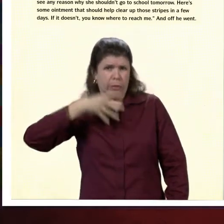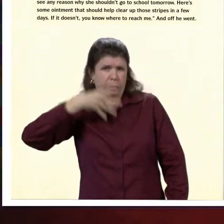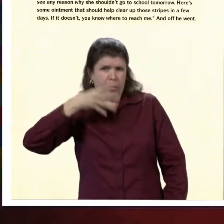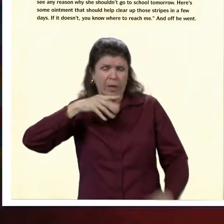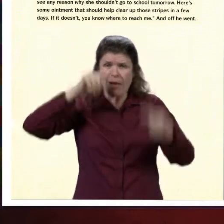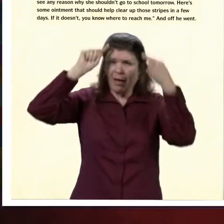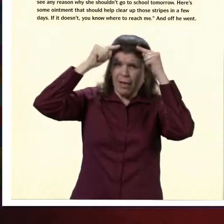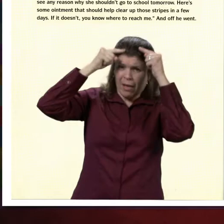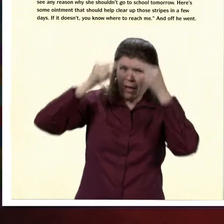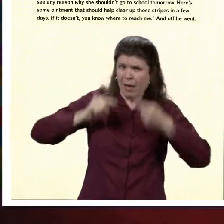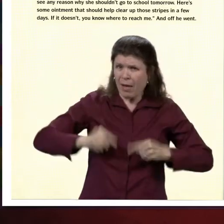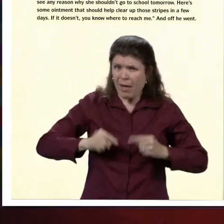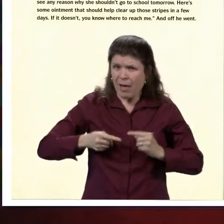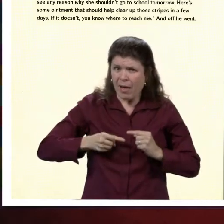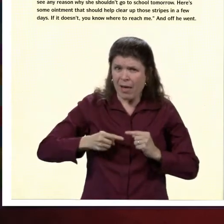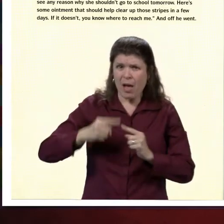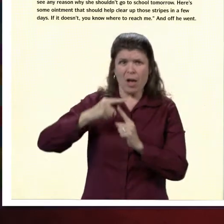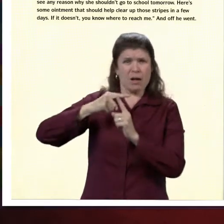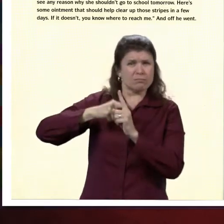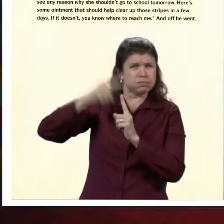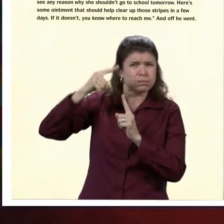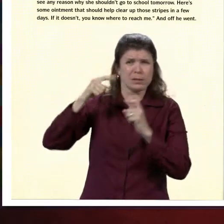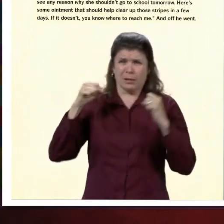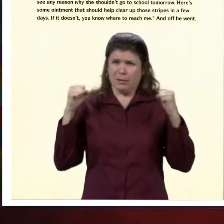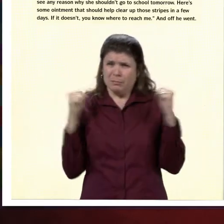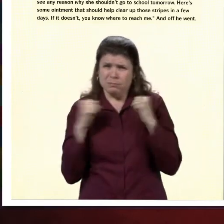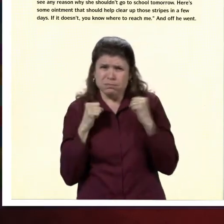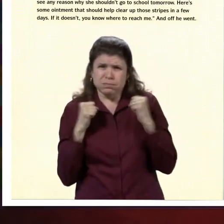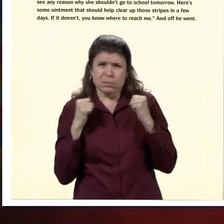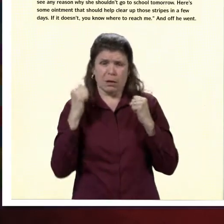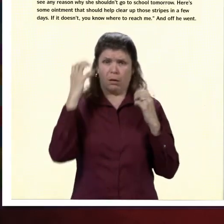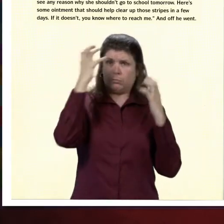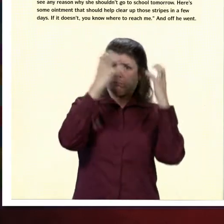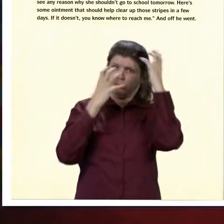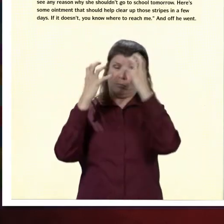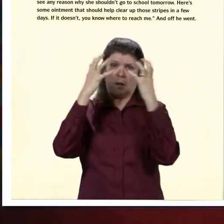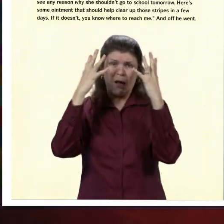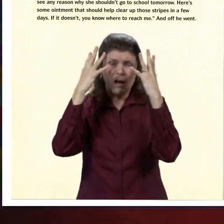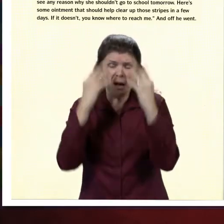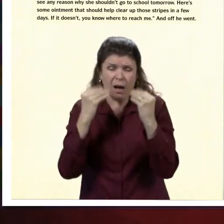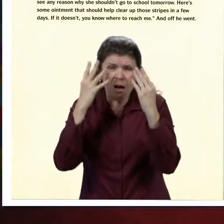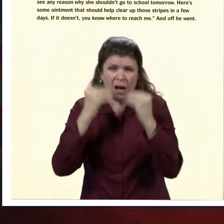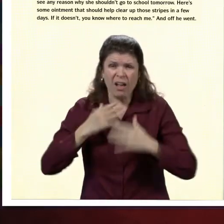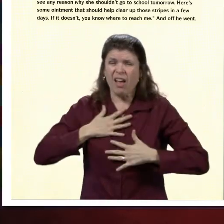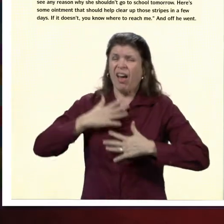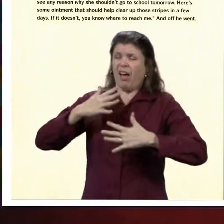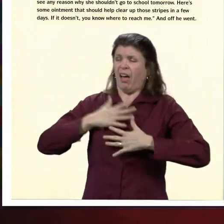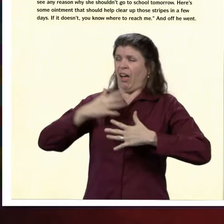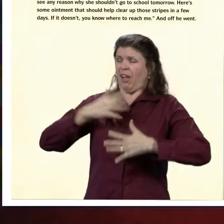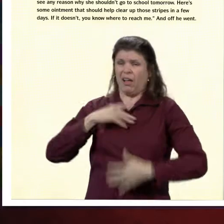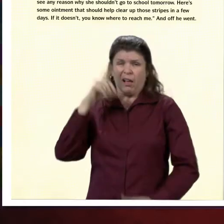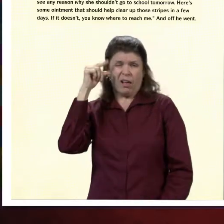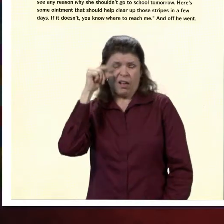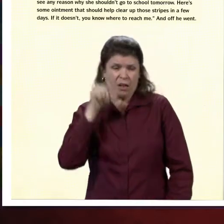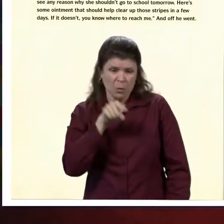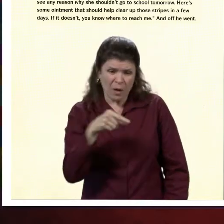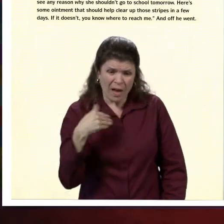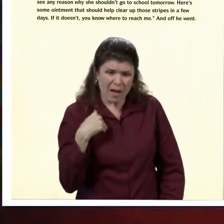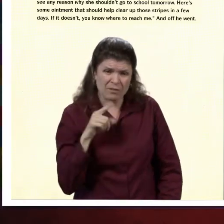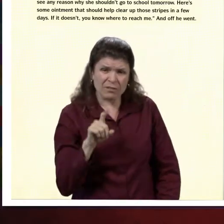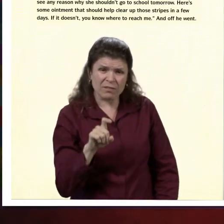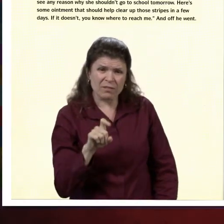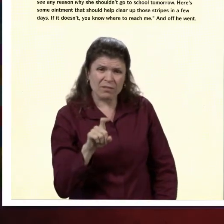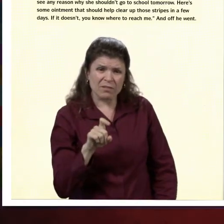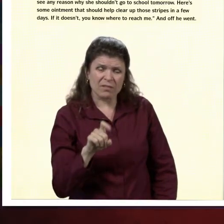aches, pains, chills, hot flashes, dizziness, drowsiness, shortness of